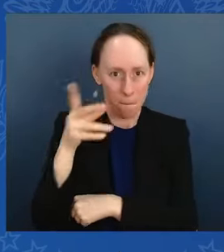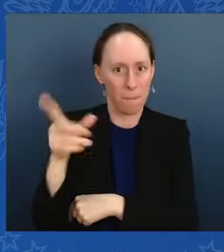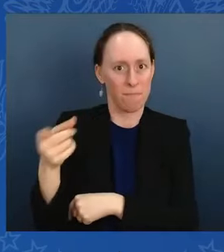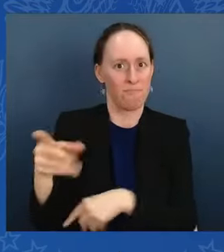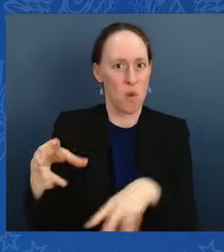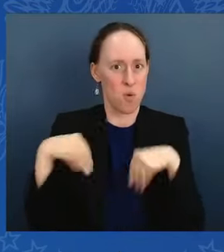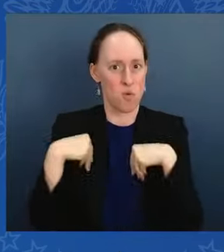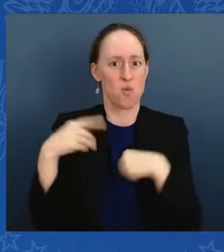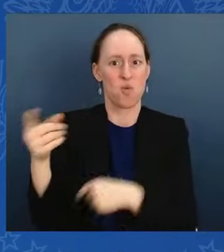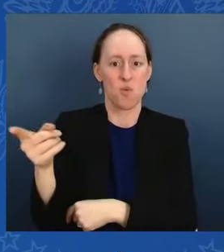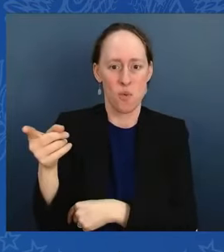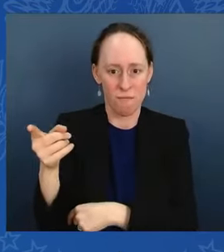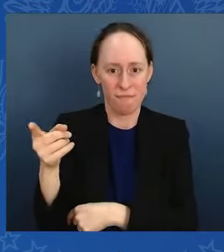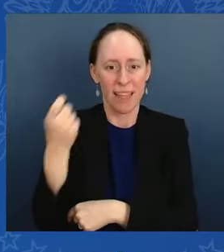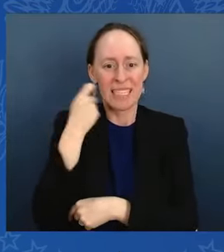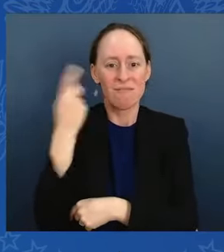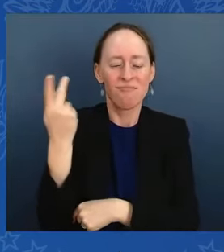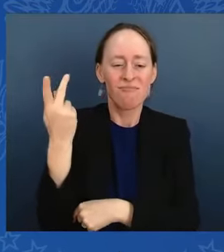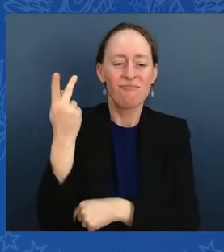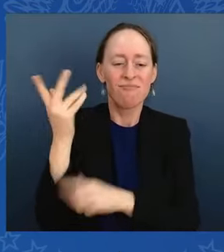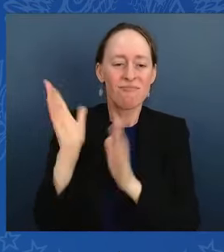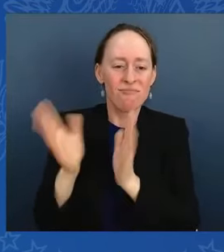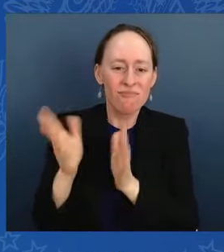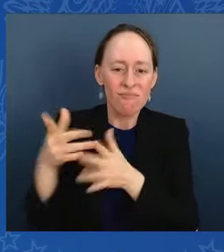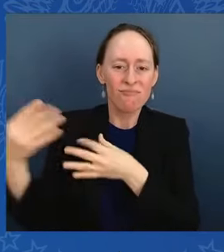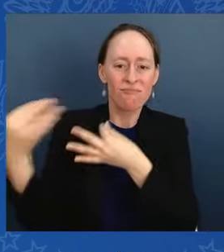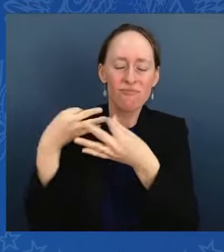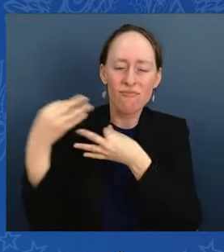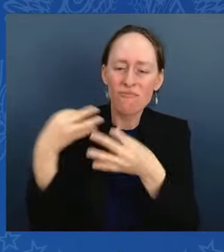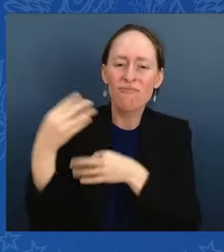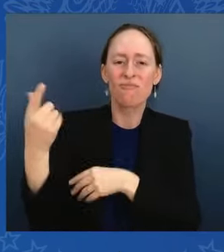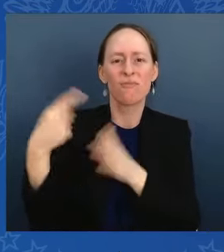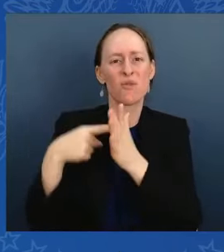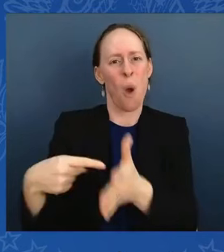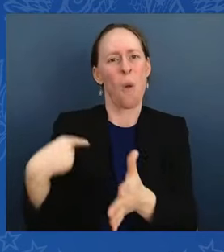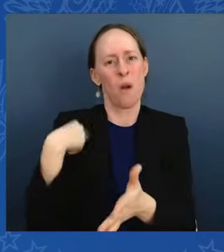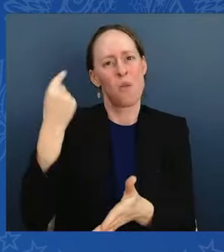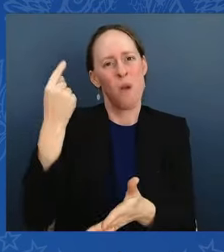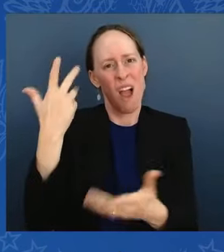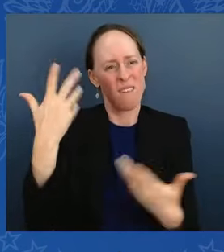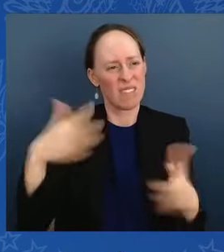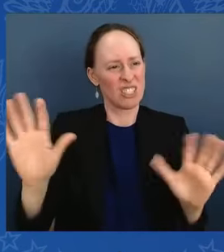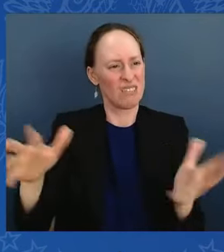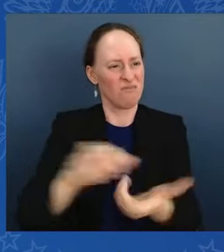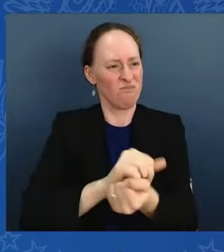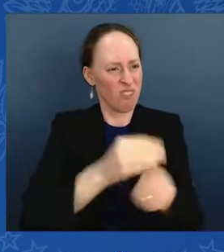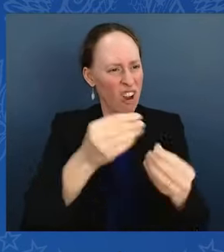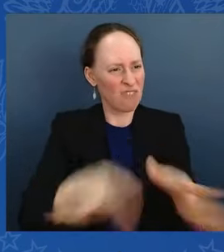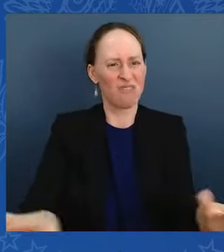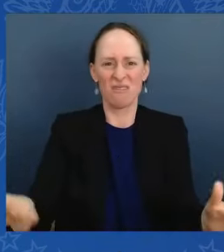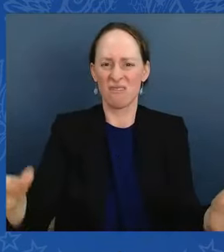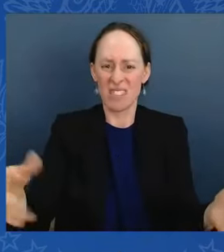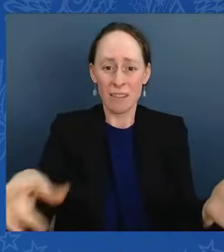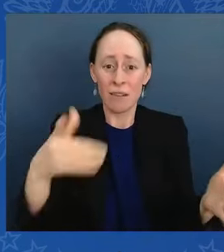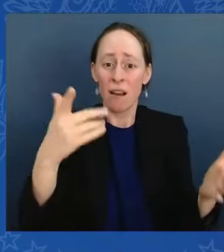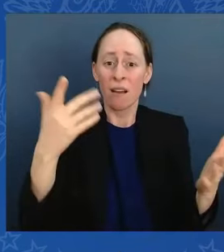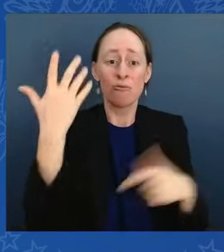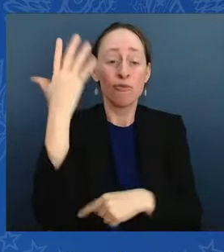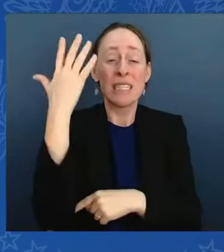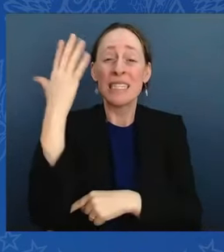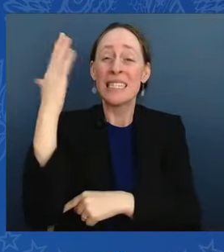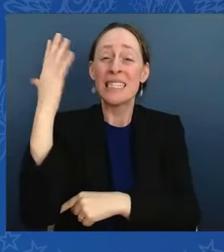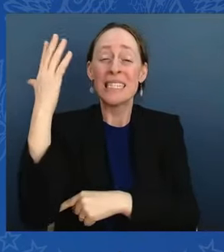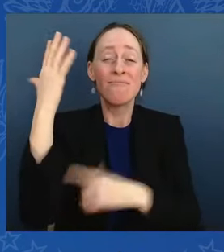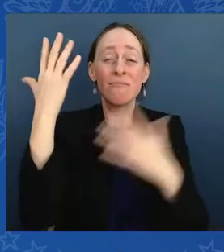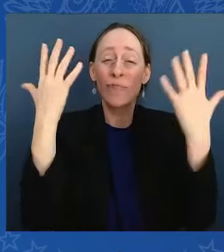lost, talked about what he lost, and his dad. Acres of orchards wiped out, trees uprooted, debris everywhere. Decades